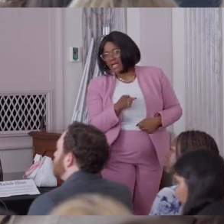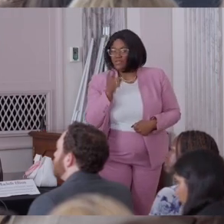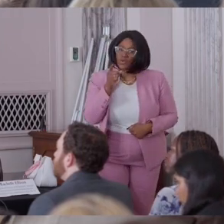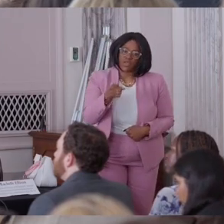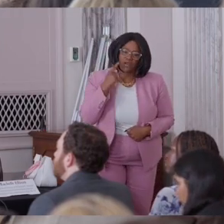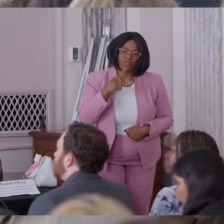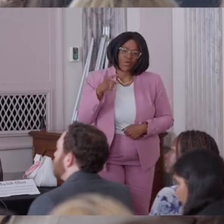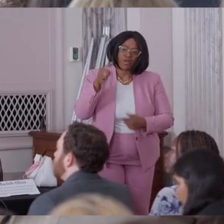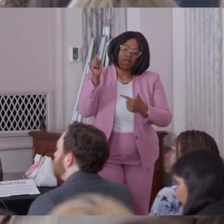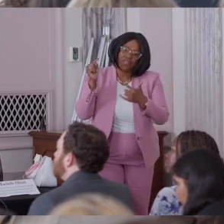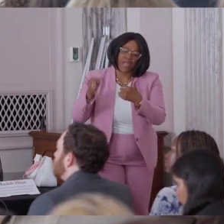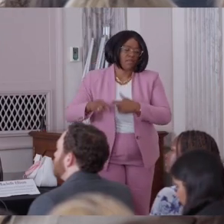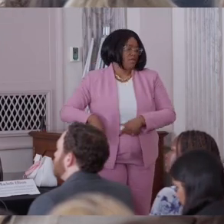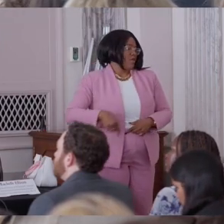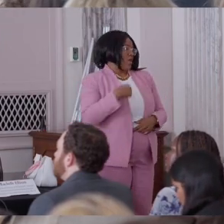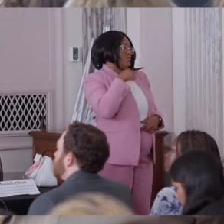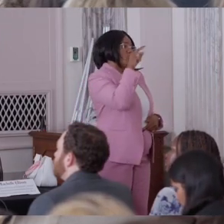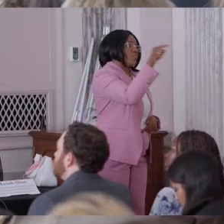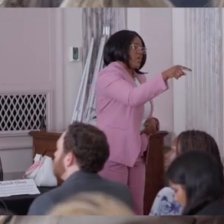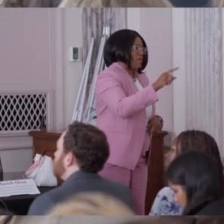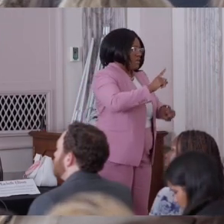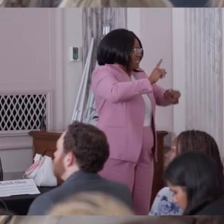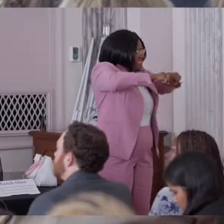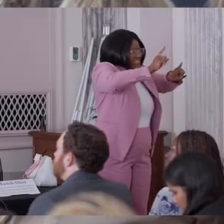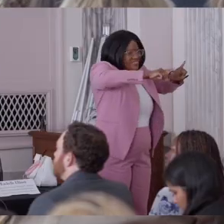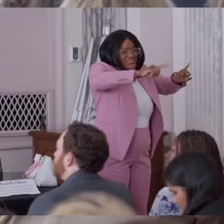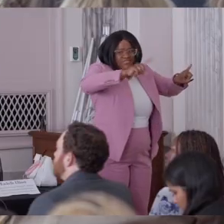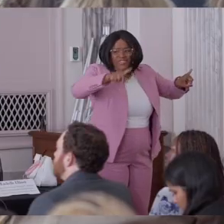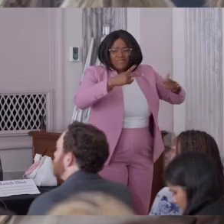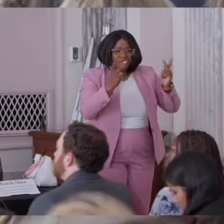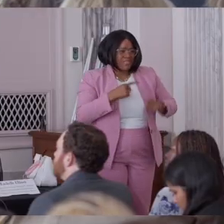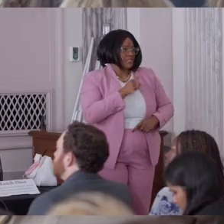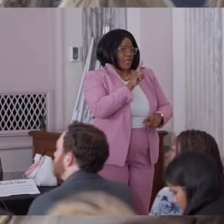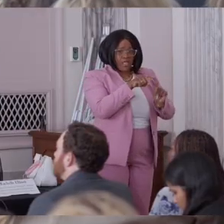substance use help, versus there for primary care. Navigating all of